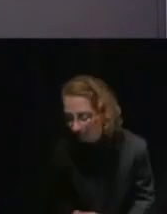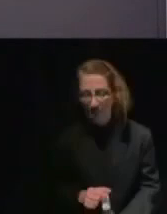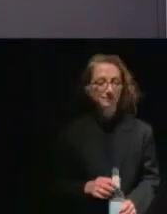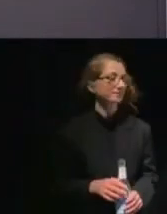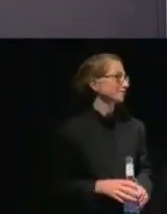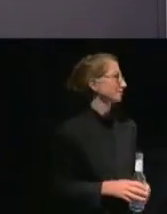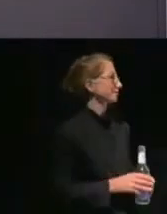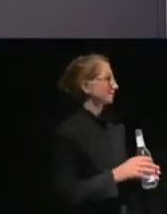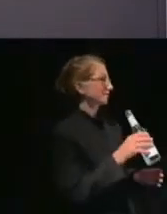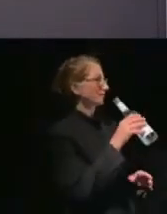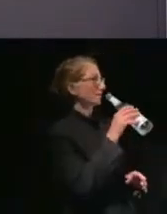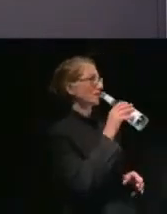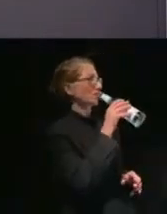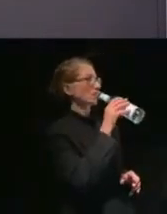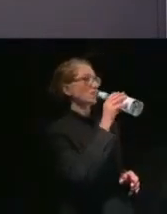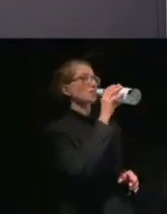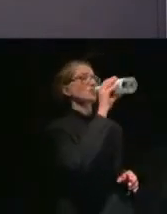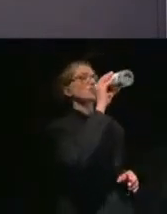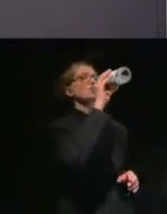Everything in terms of employment,